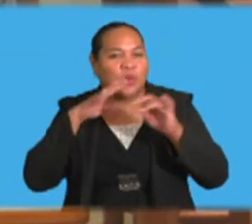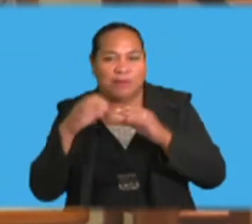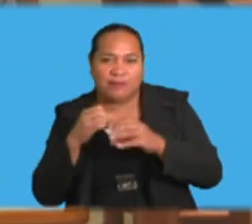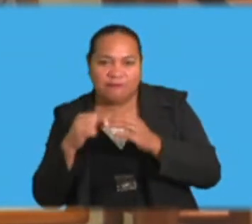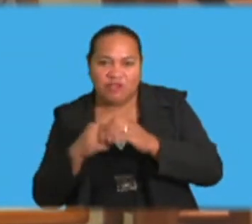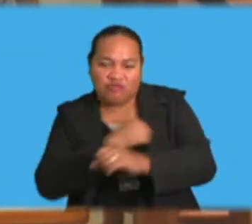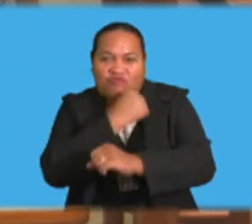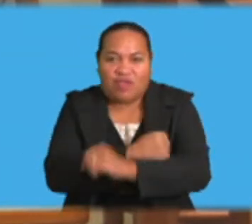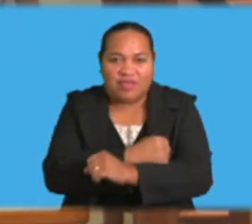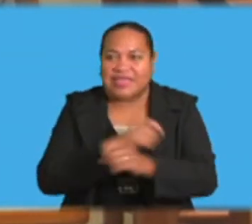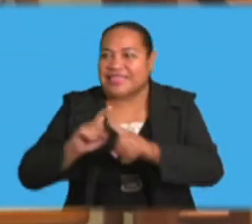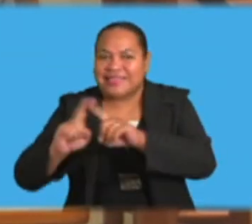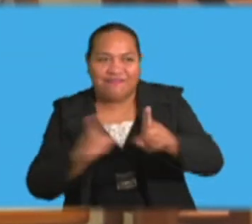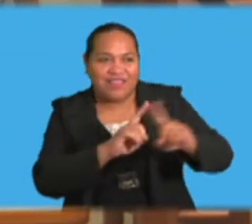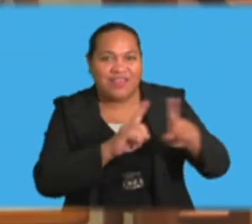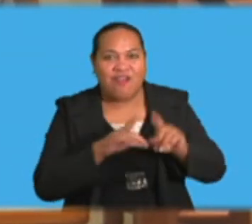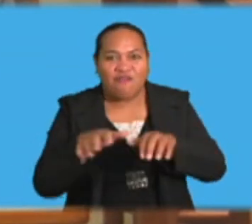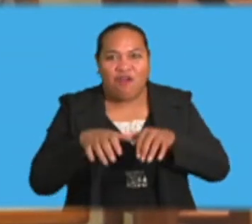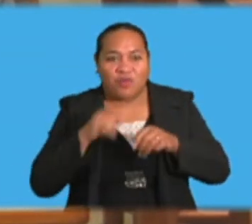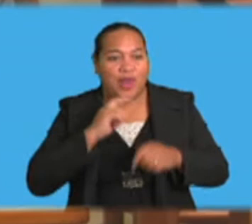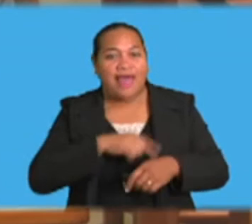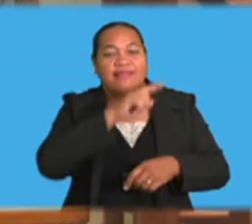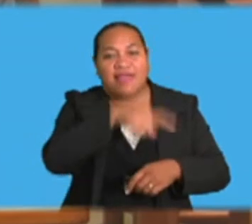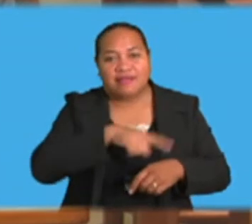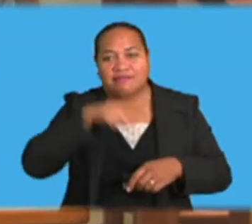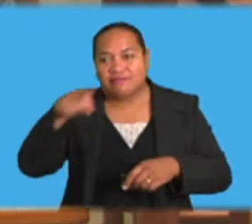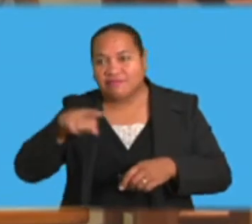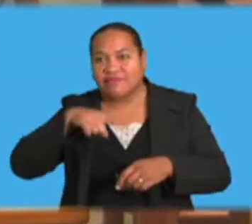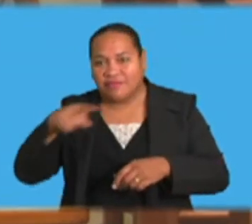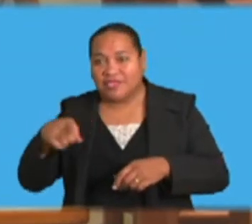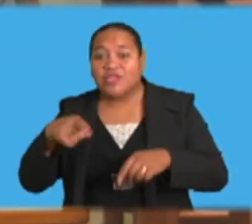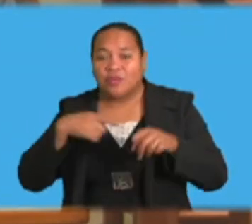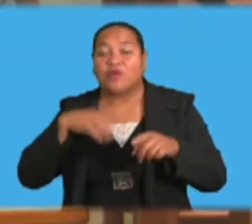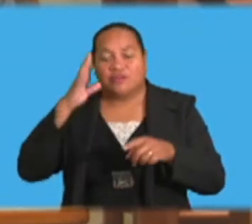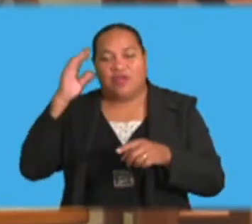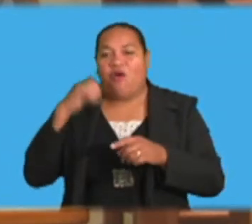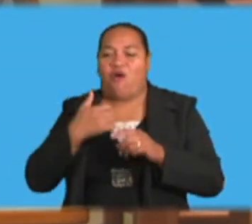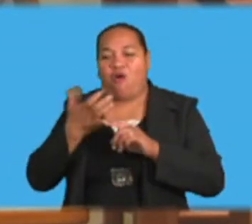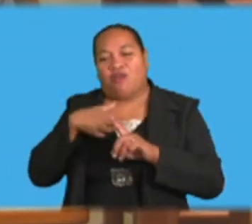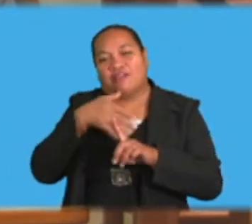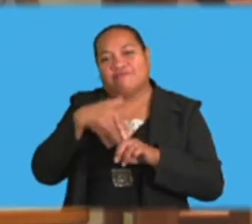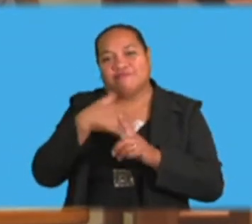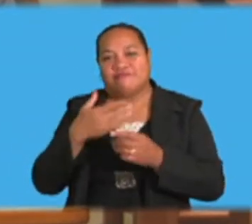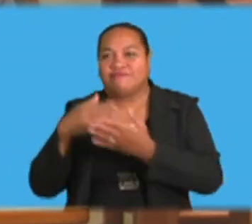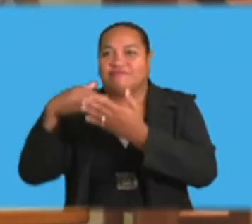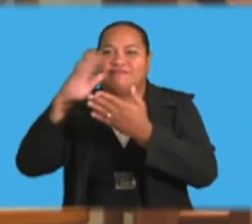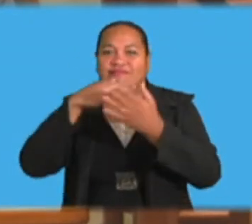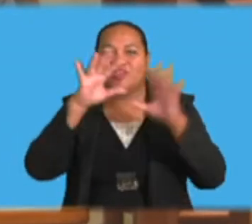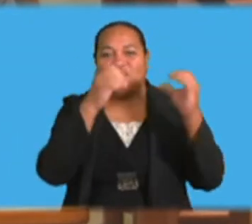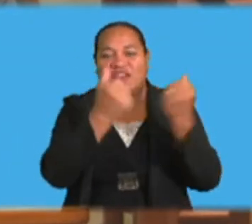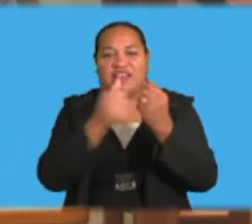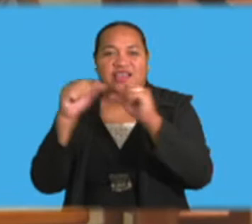various forums when we speak as a state that has formally committed itself to these two international